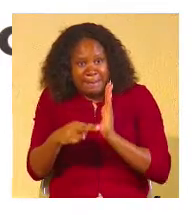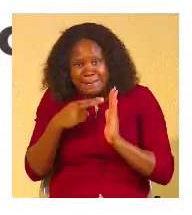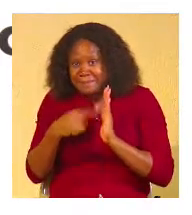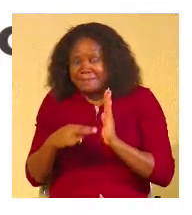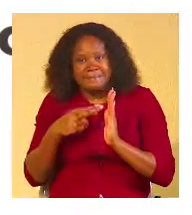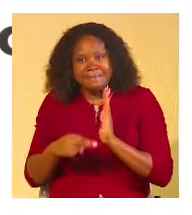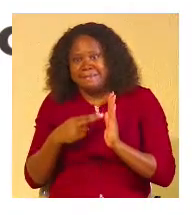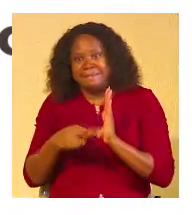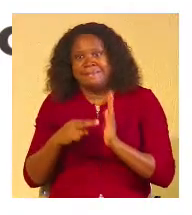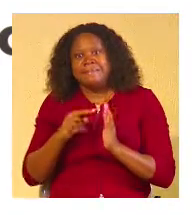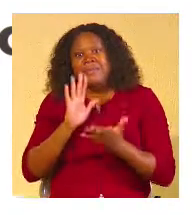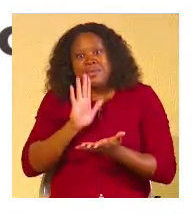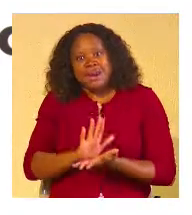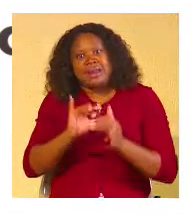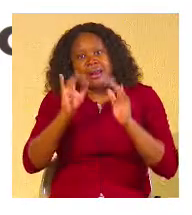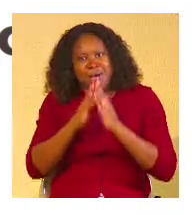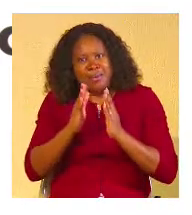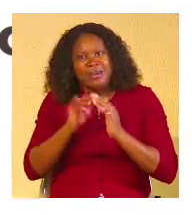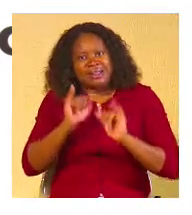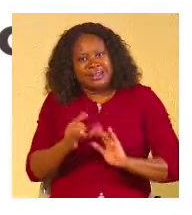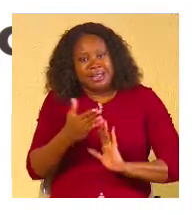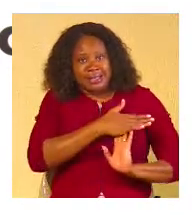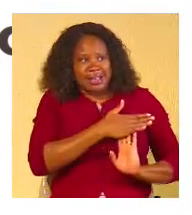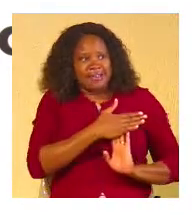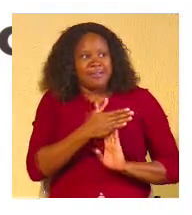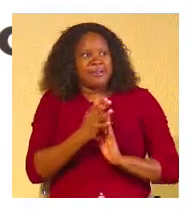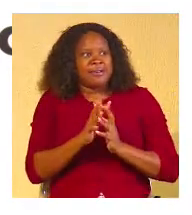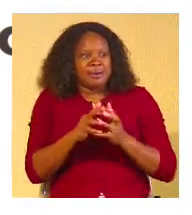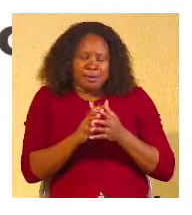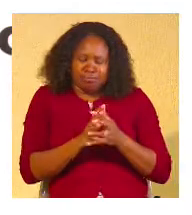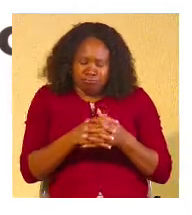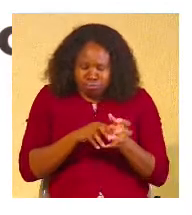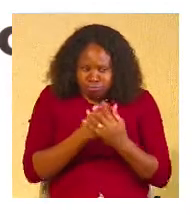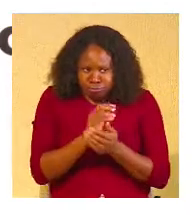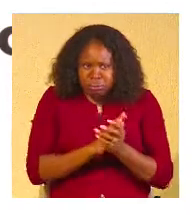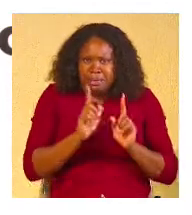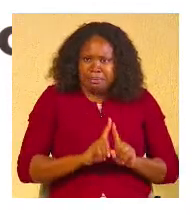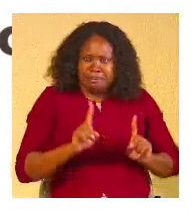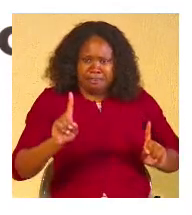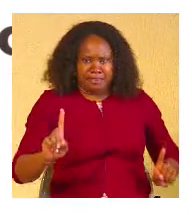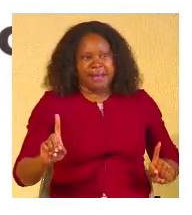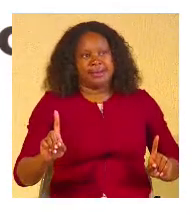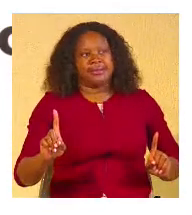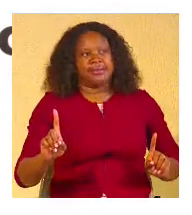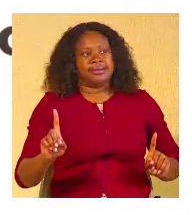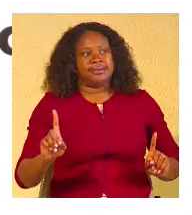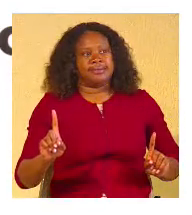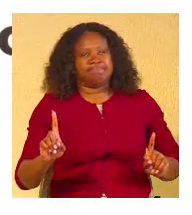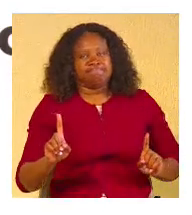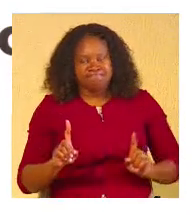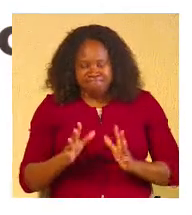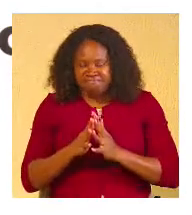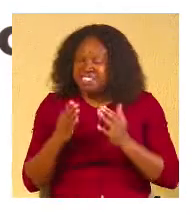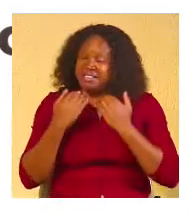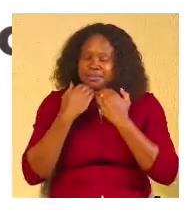Services guidelines to stay home, stay safe, practice safe distancing, and also to ensure that we do wash our